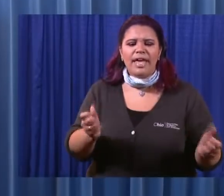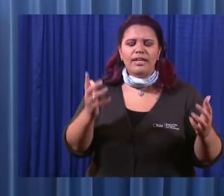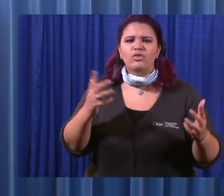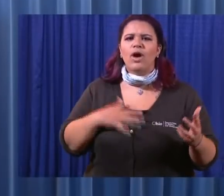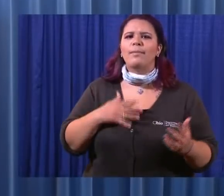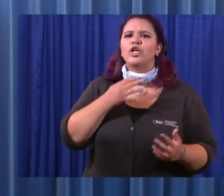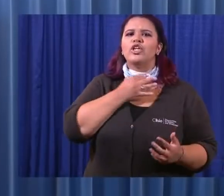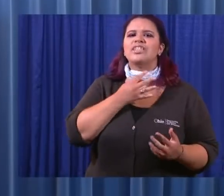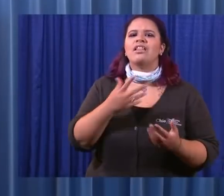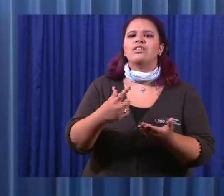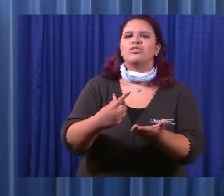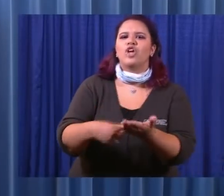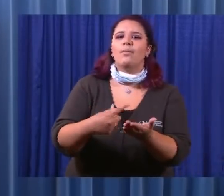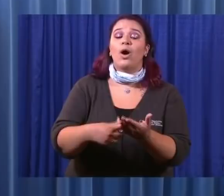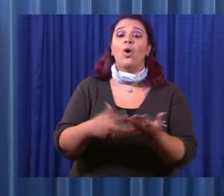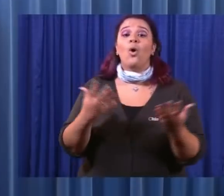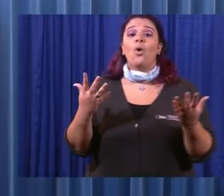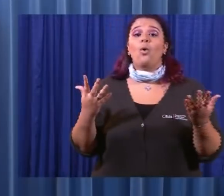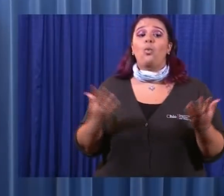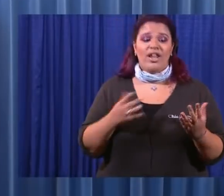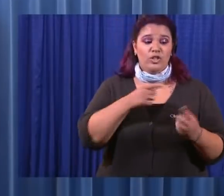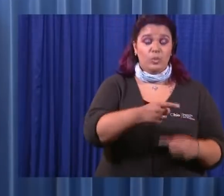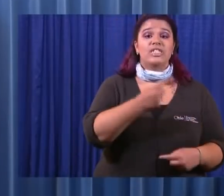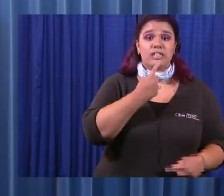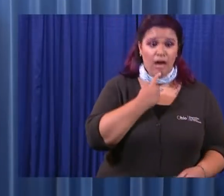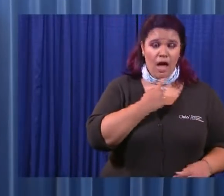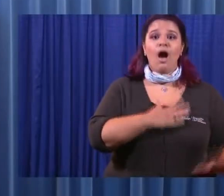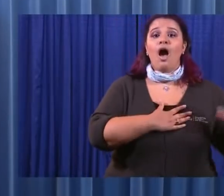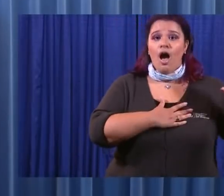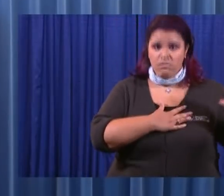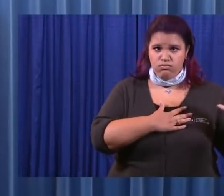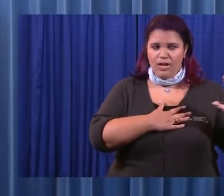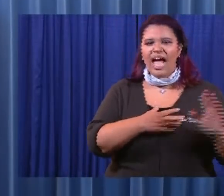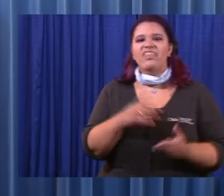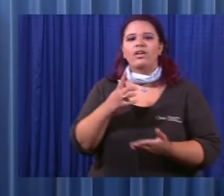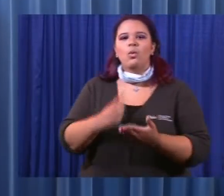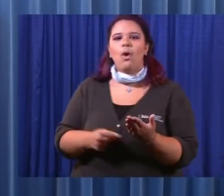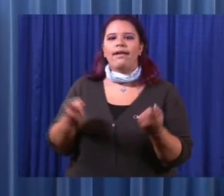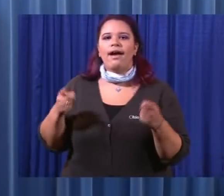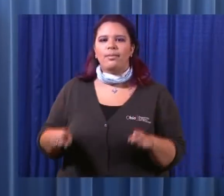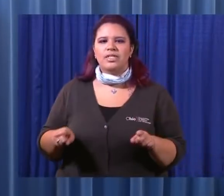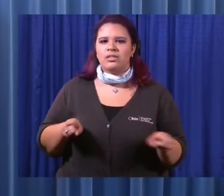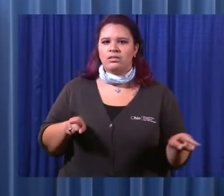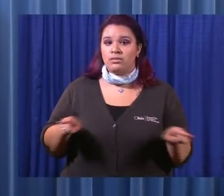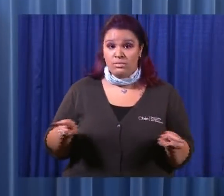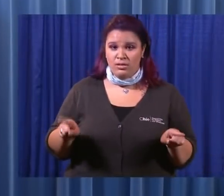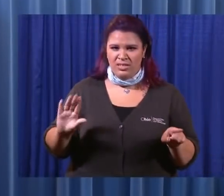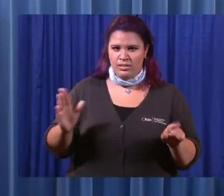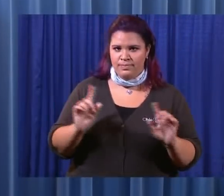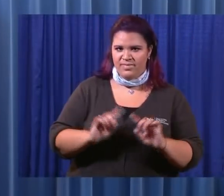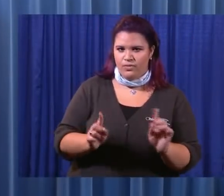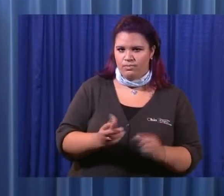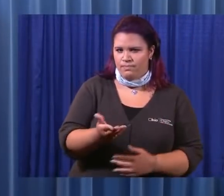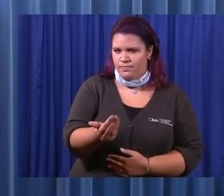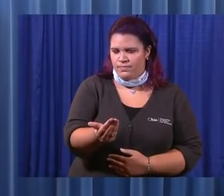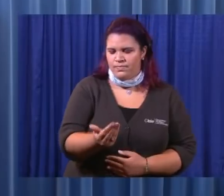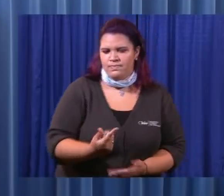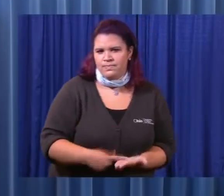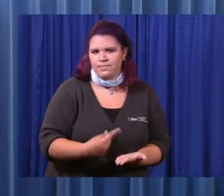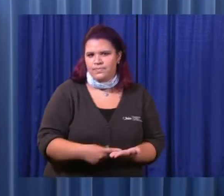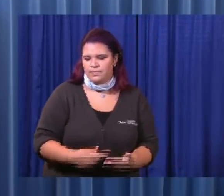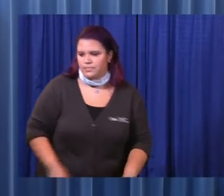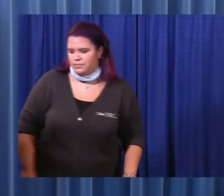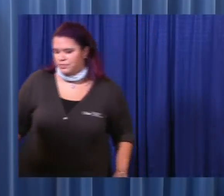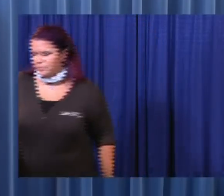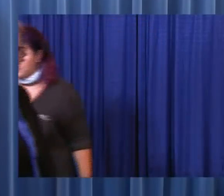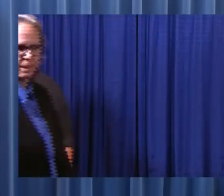Well, Molly, as you know, under Ohio law, the governor's in charge of the National Guard. When we've been